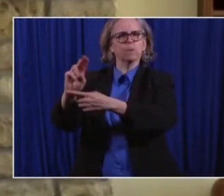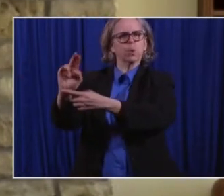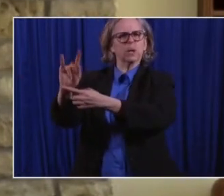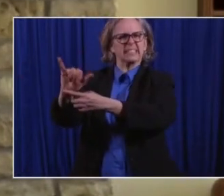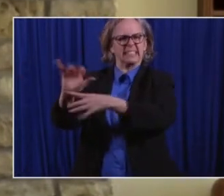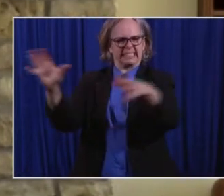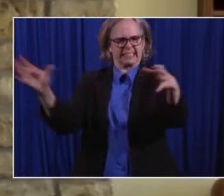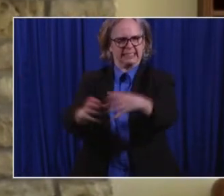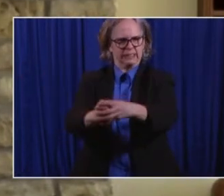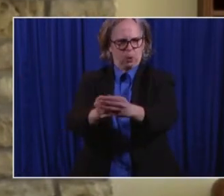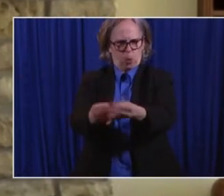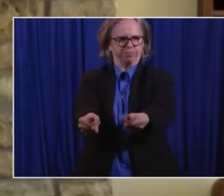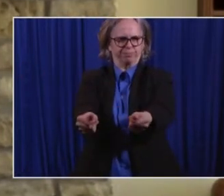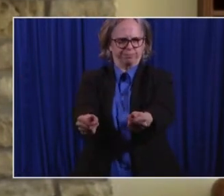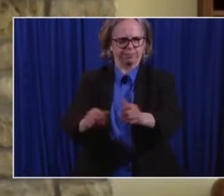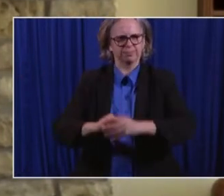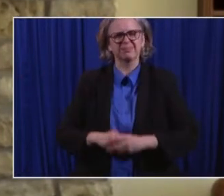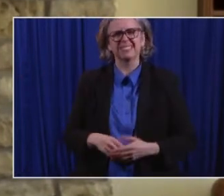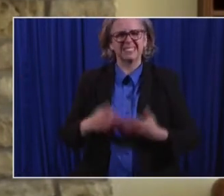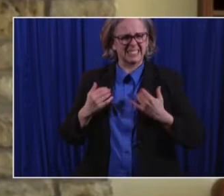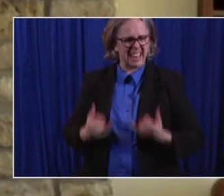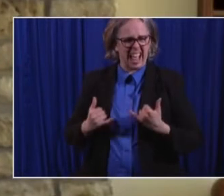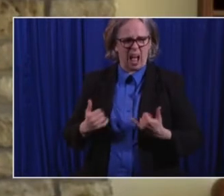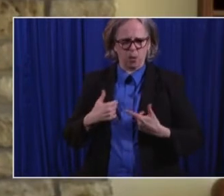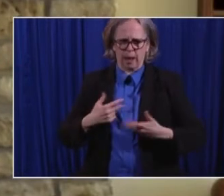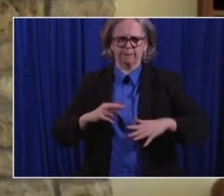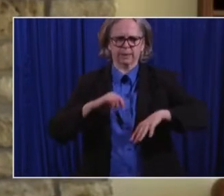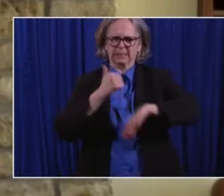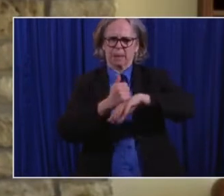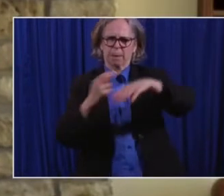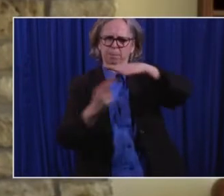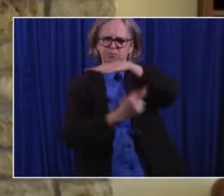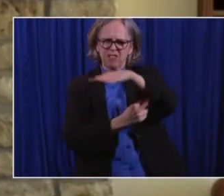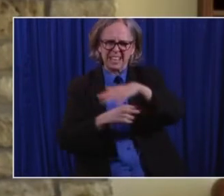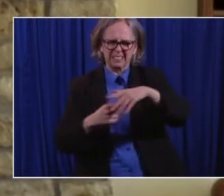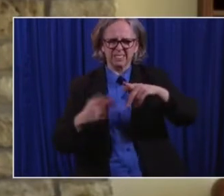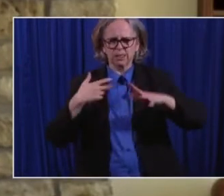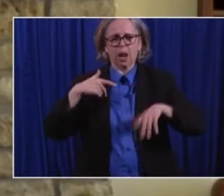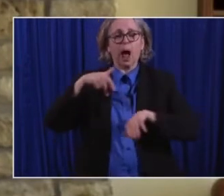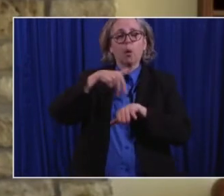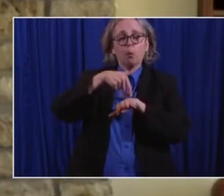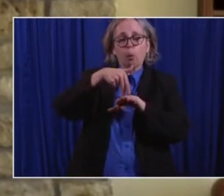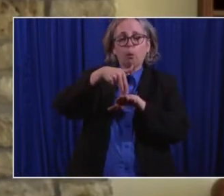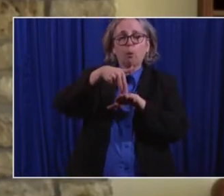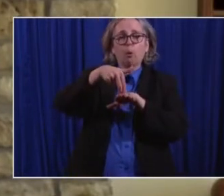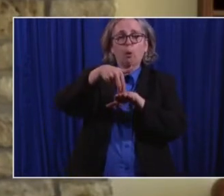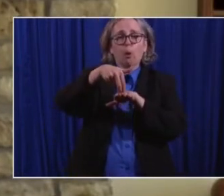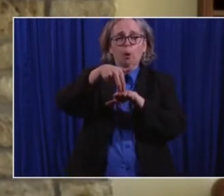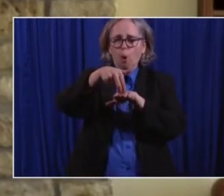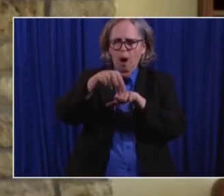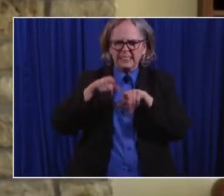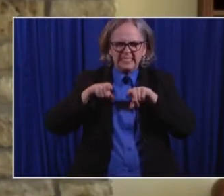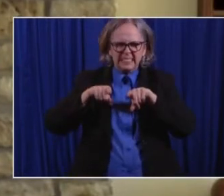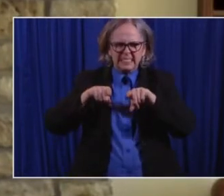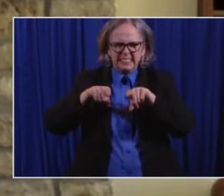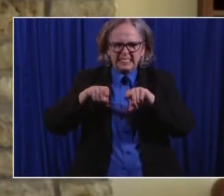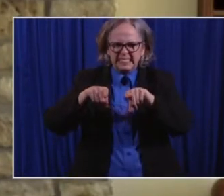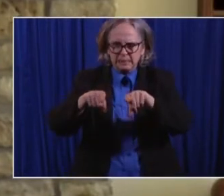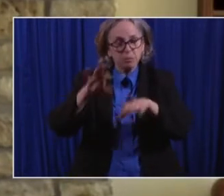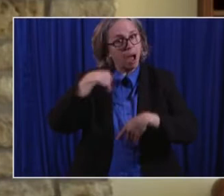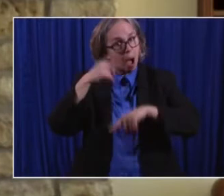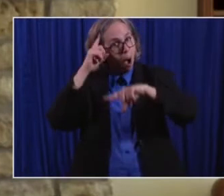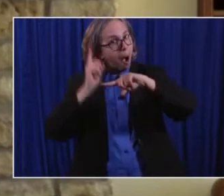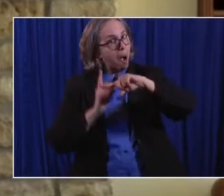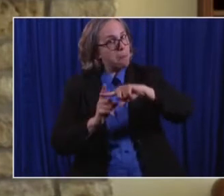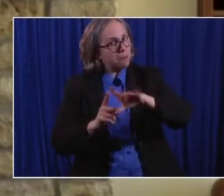bridge, and I'm happy that we are here. 1.5 million Ohioans have already received their first